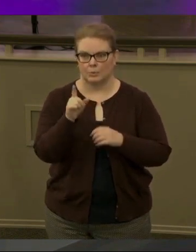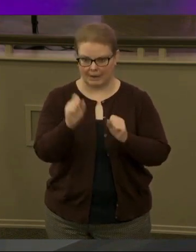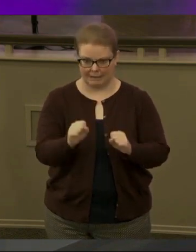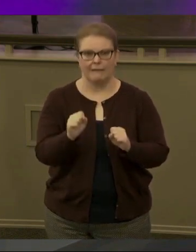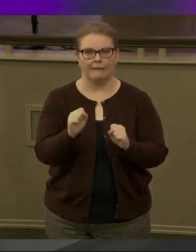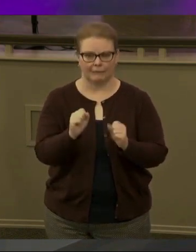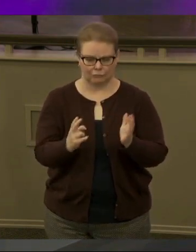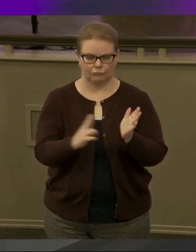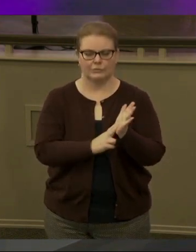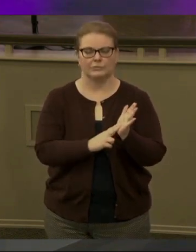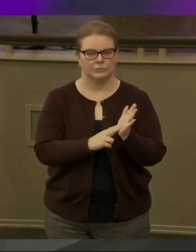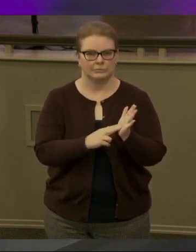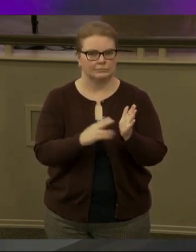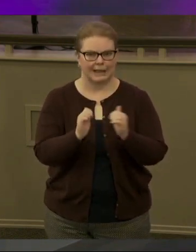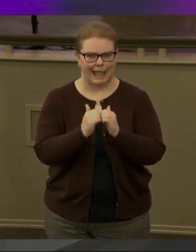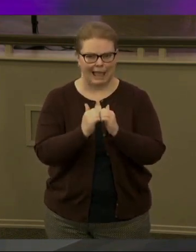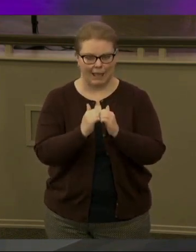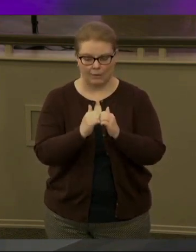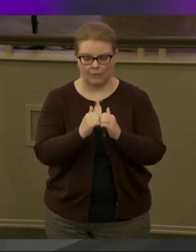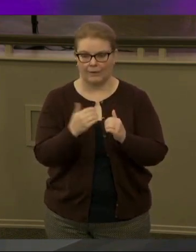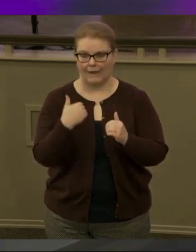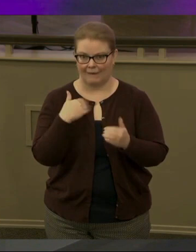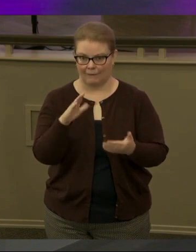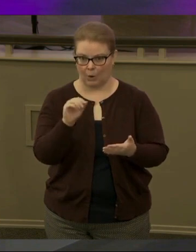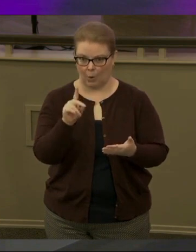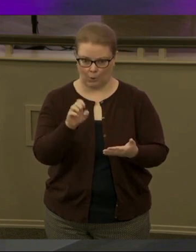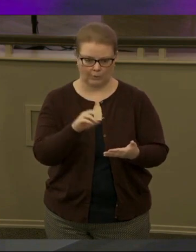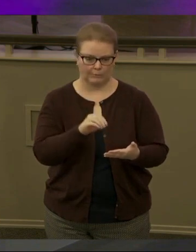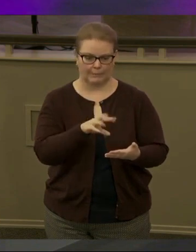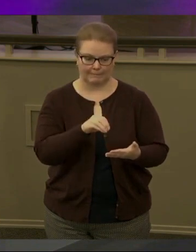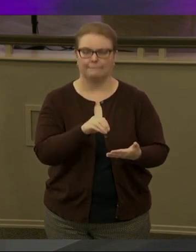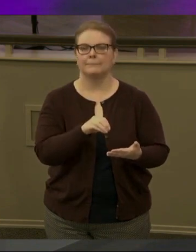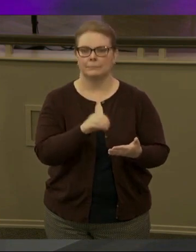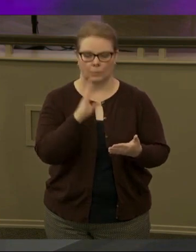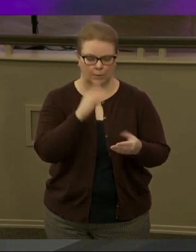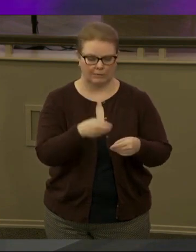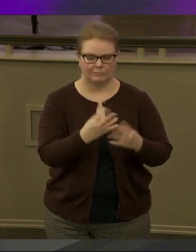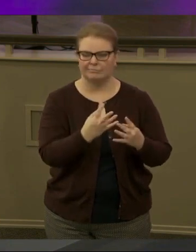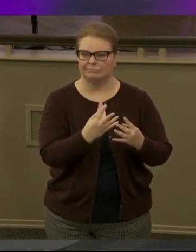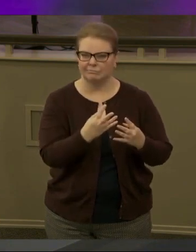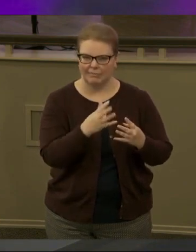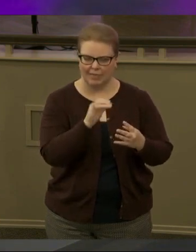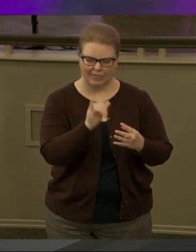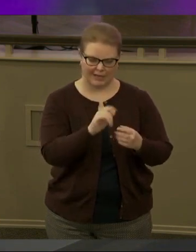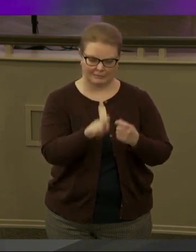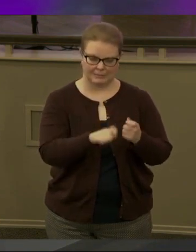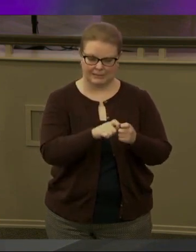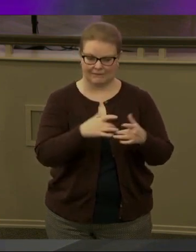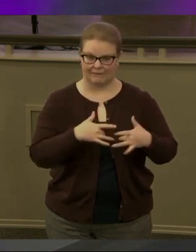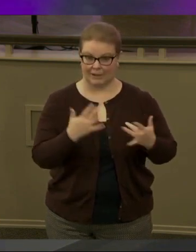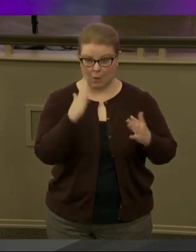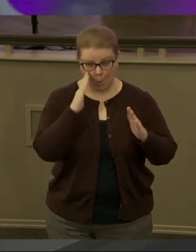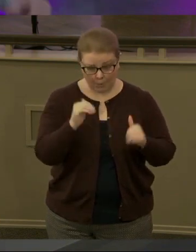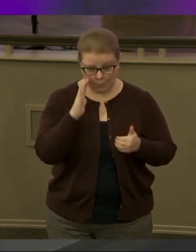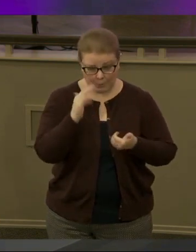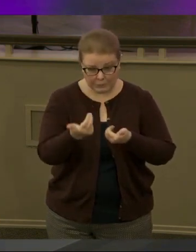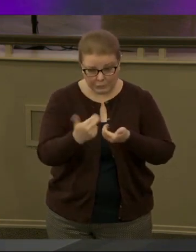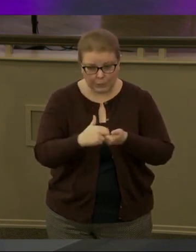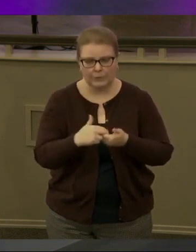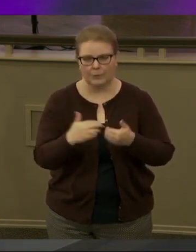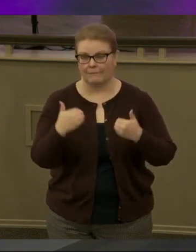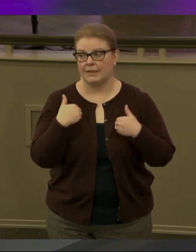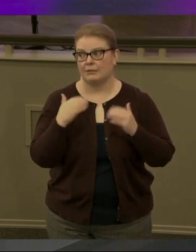in on that. You can just scan this code, and it will get you connected to that. And so I hope that you will do this. We have had